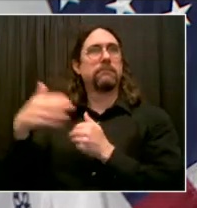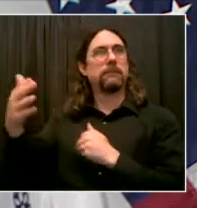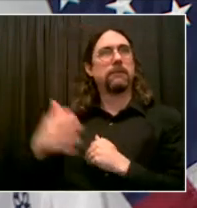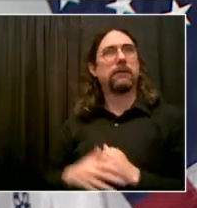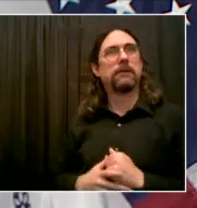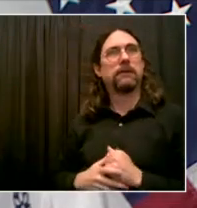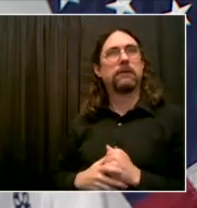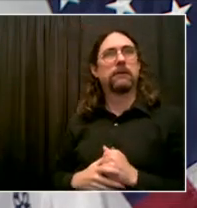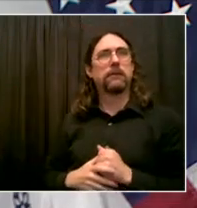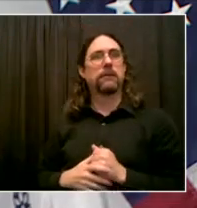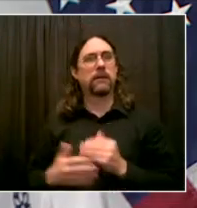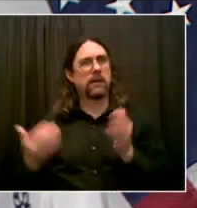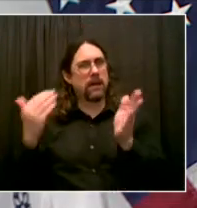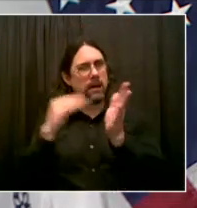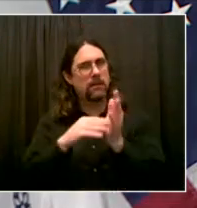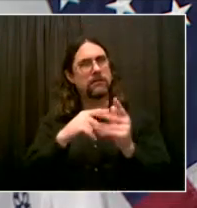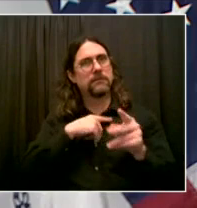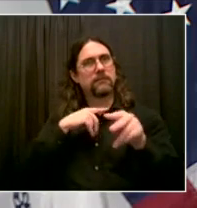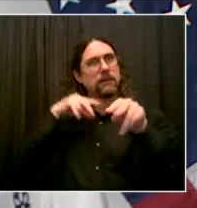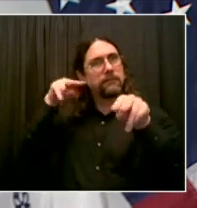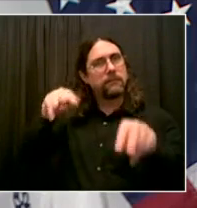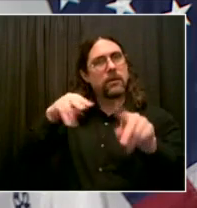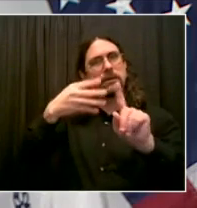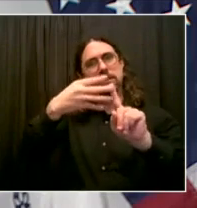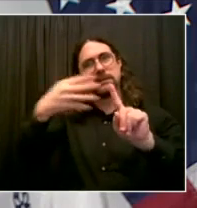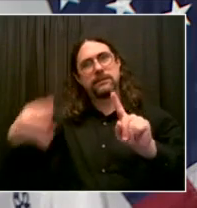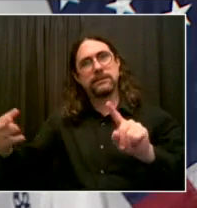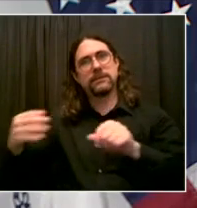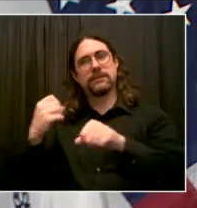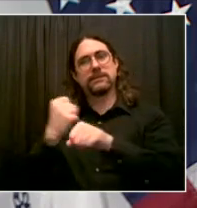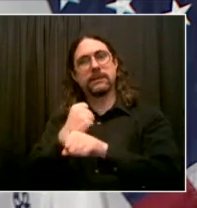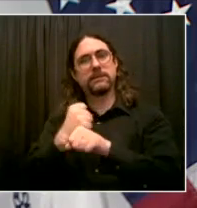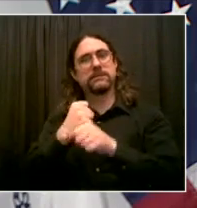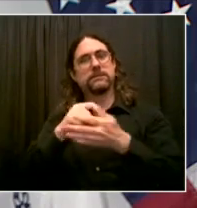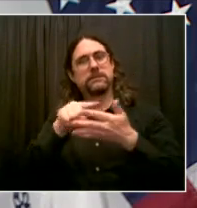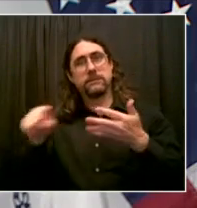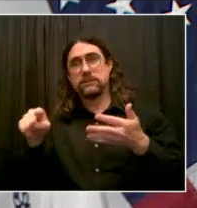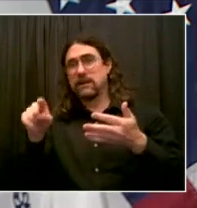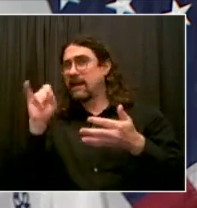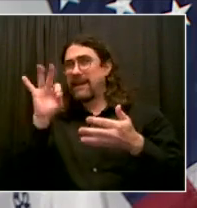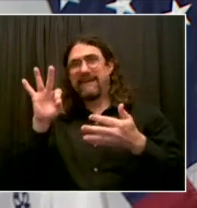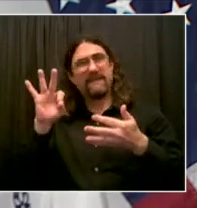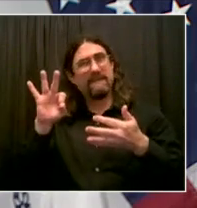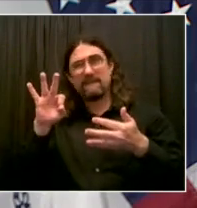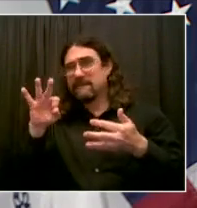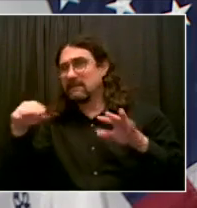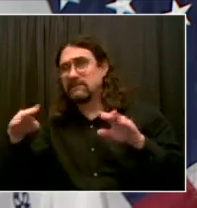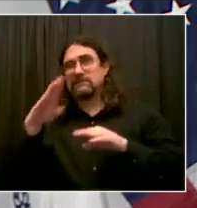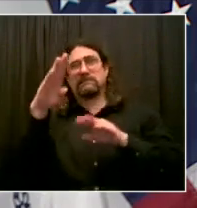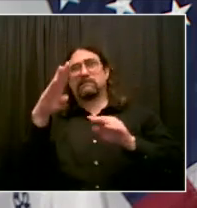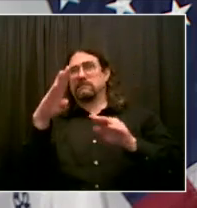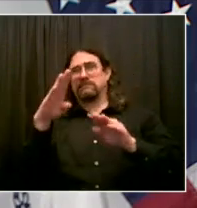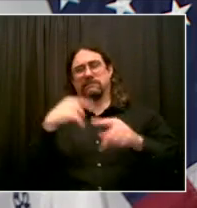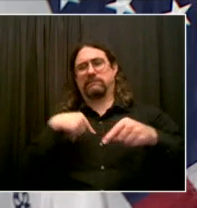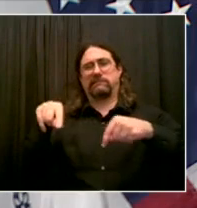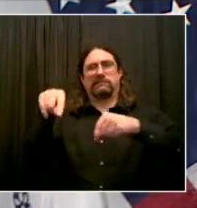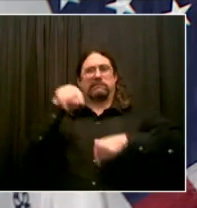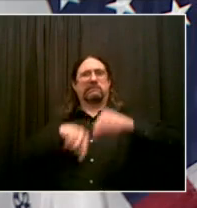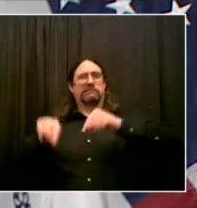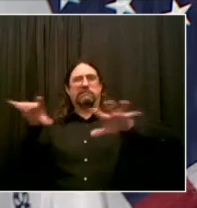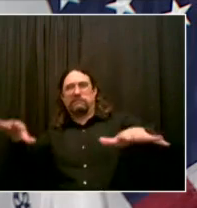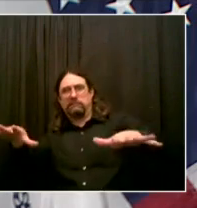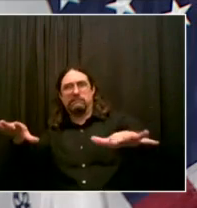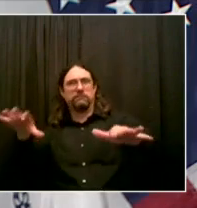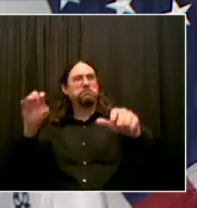this wraps it all together, and I appreciate very much what Dr. Choksi and Dr. Katz had to say. If you like